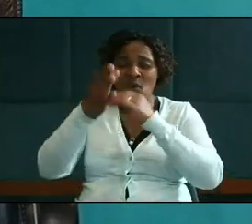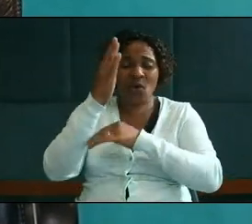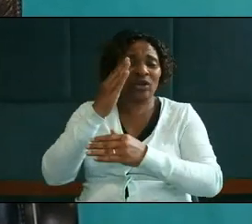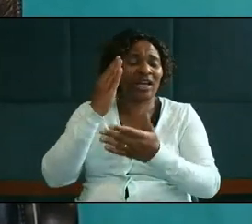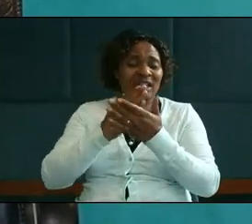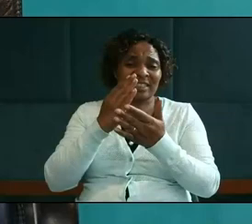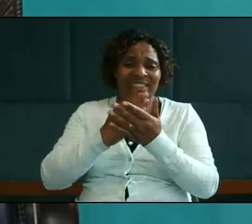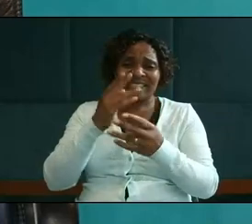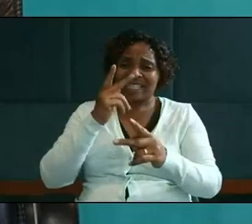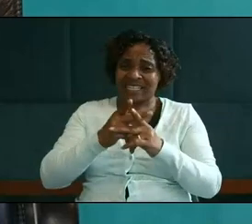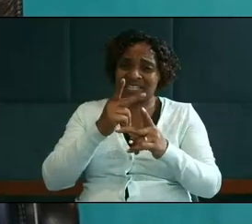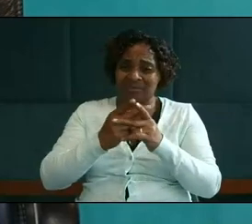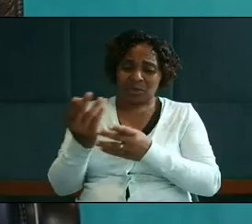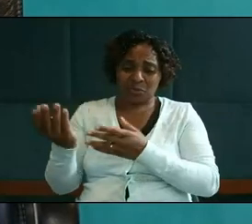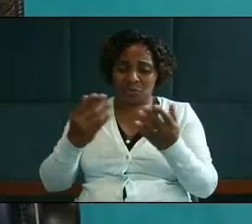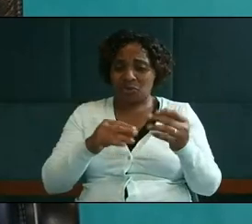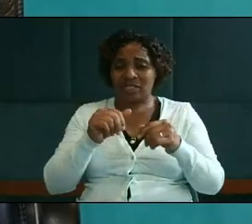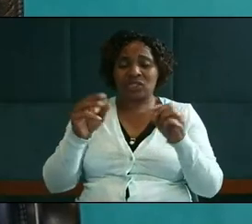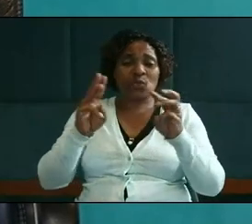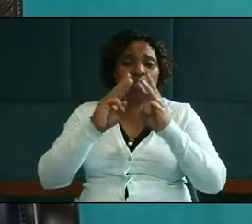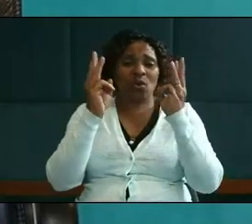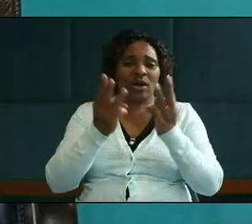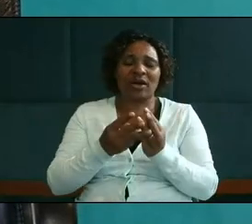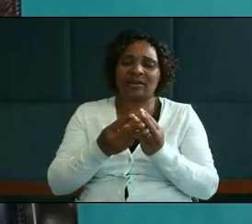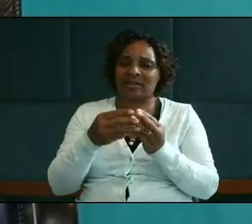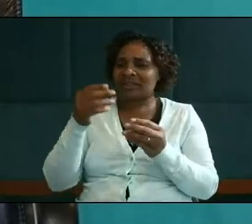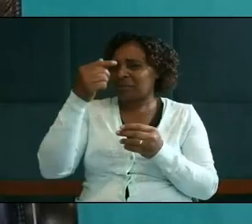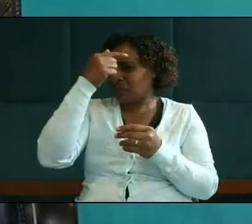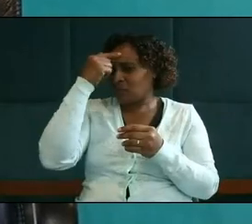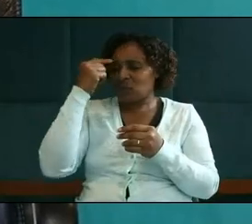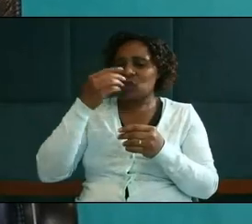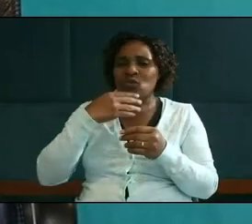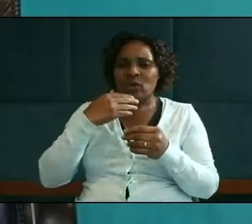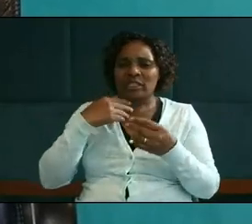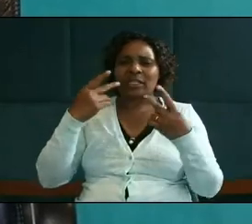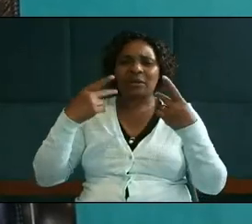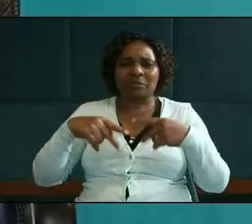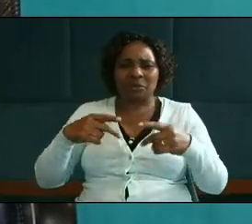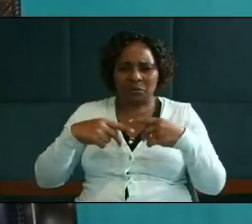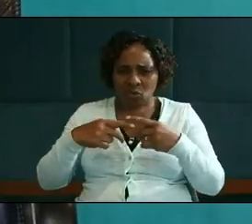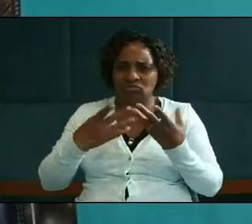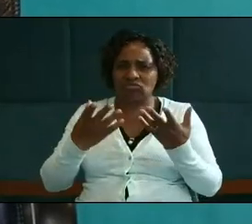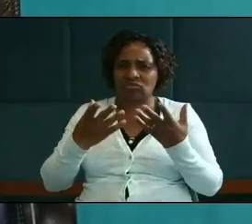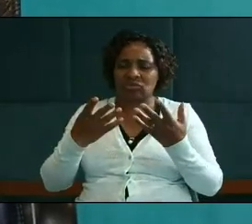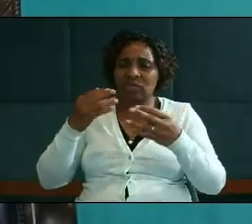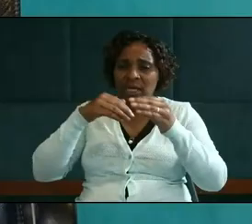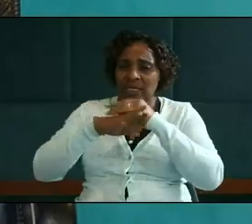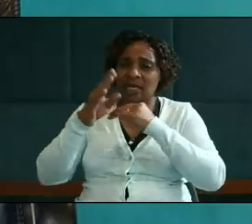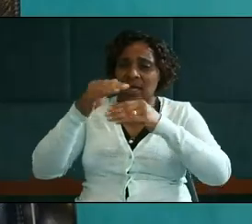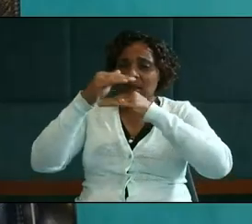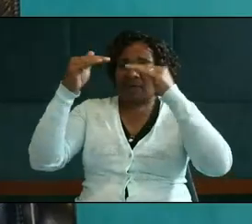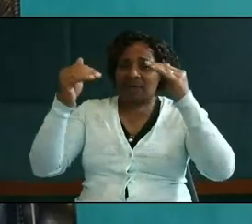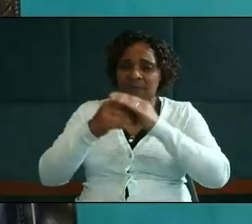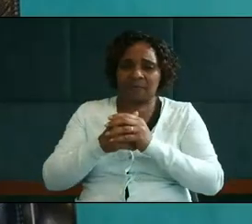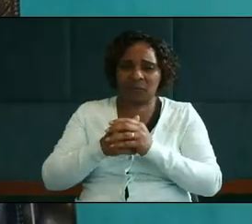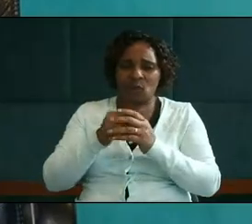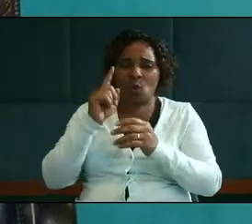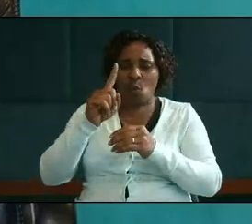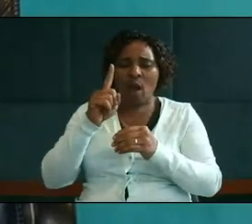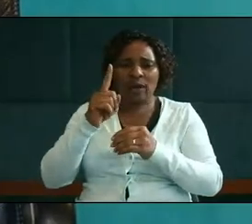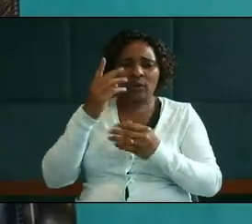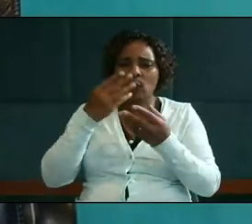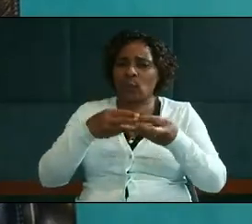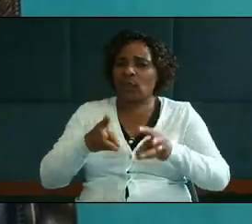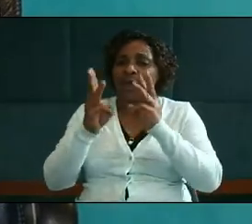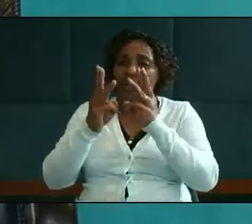actually kept us or brought us into this world is because he wants to repopulate heaven. So one way in which he'll repopulate heaven